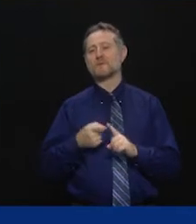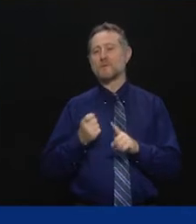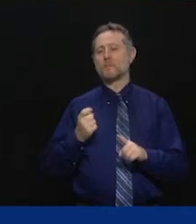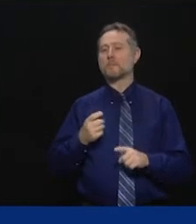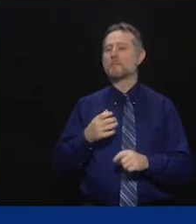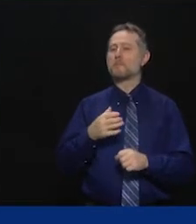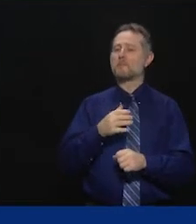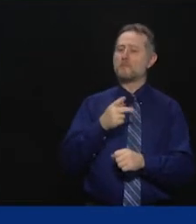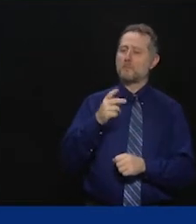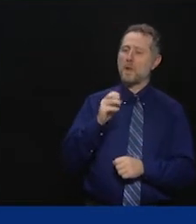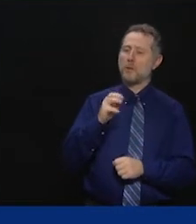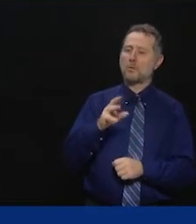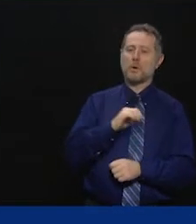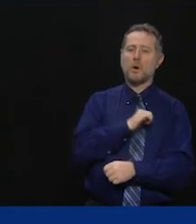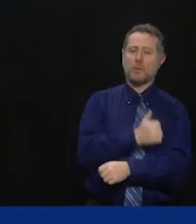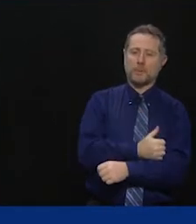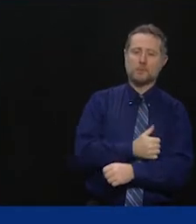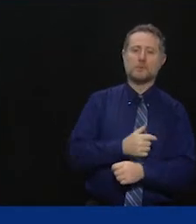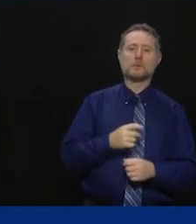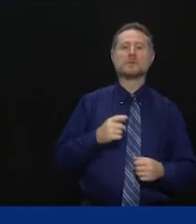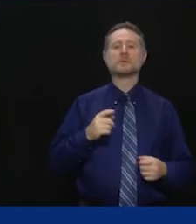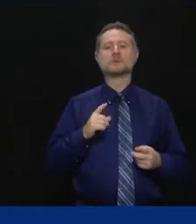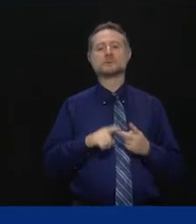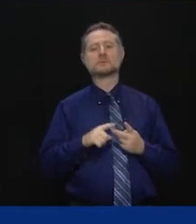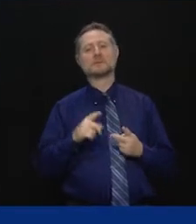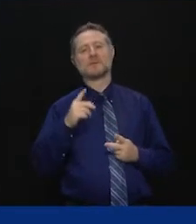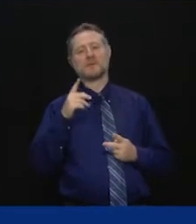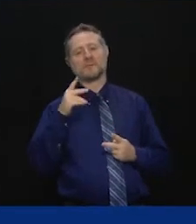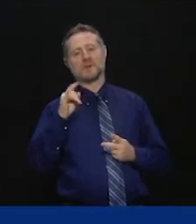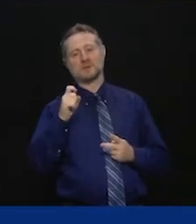And Felix Matos Rodriguez, our CUNY Chancellor.